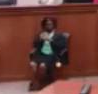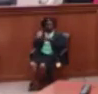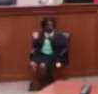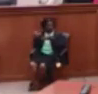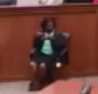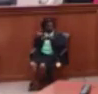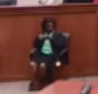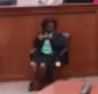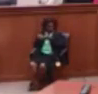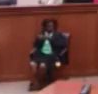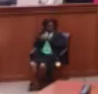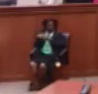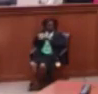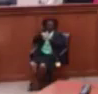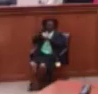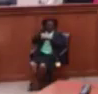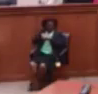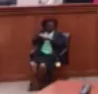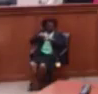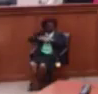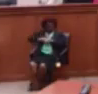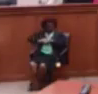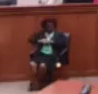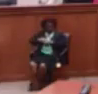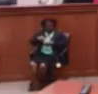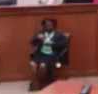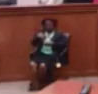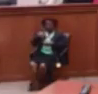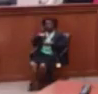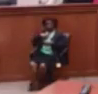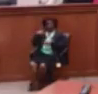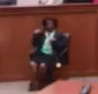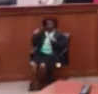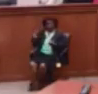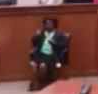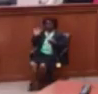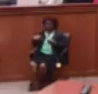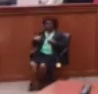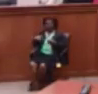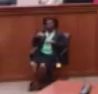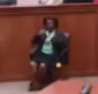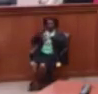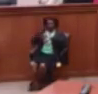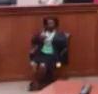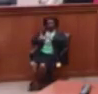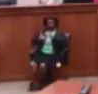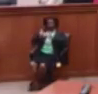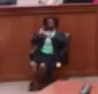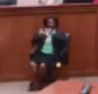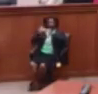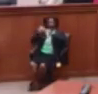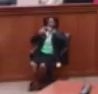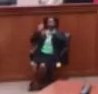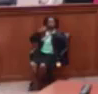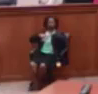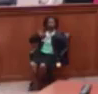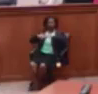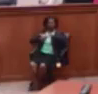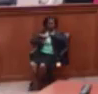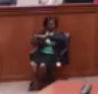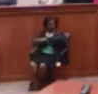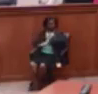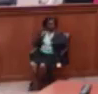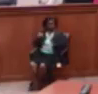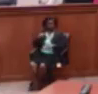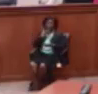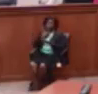partners. That was also referenced in how successful this has been from the ground up, and we don't want to alleviate that as we move into some great new changes.